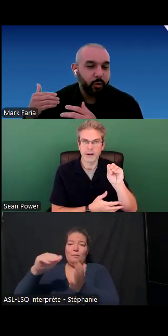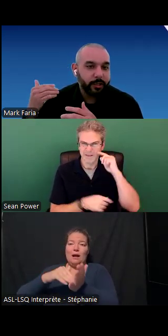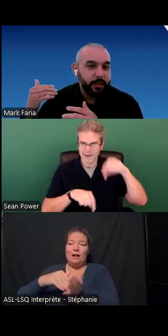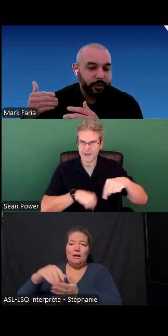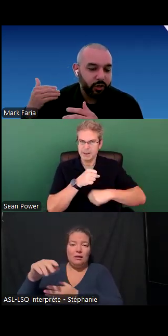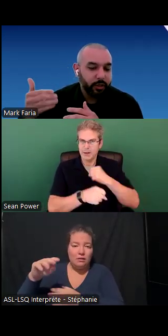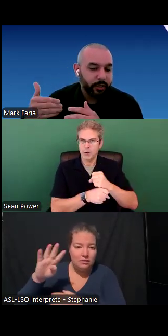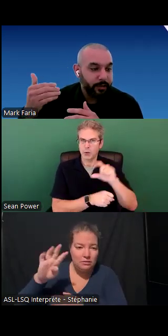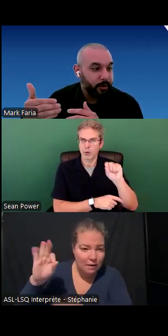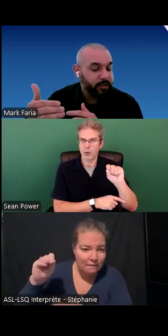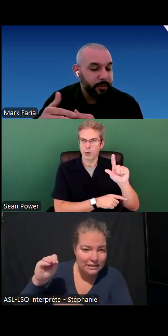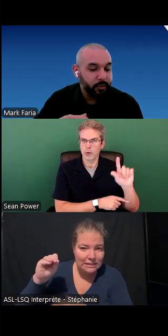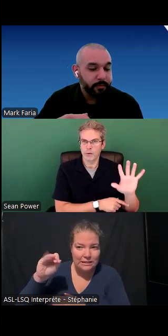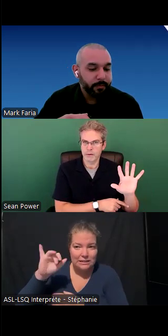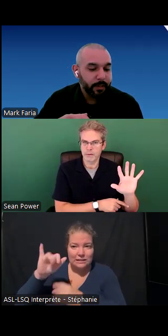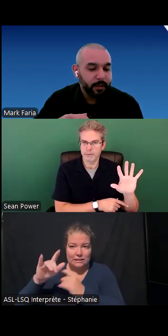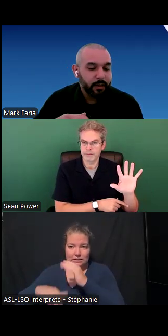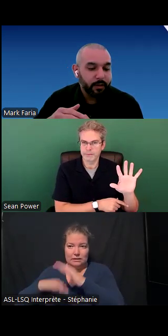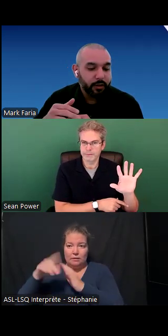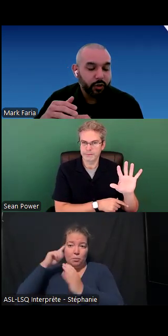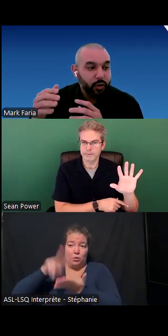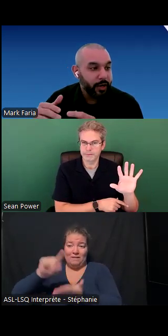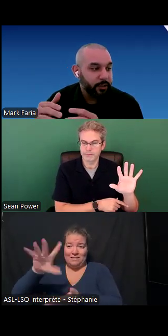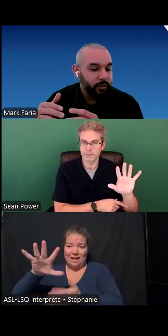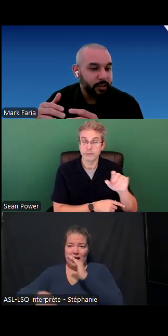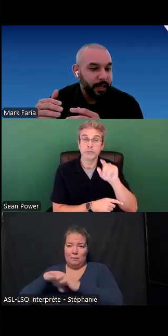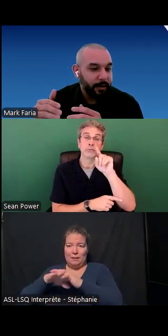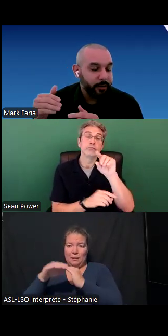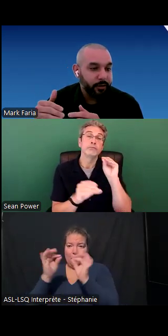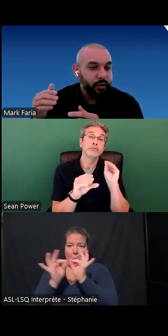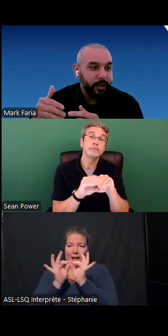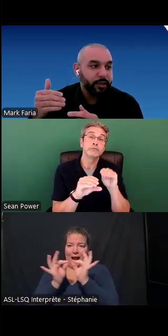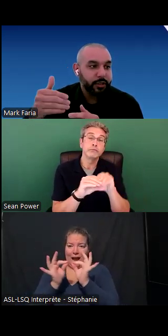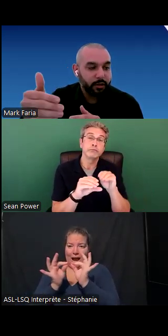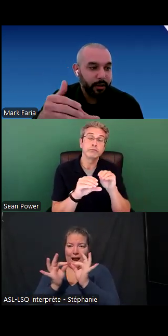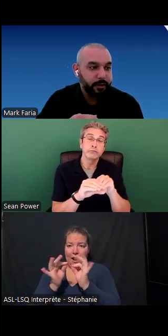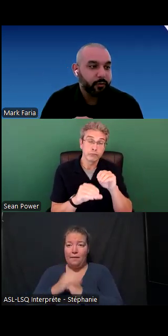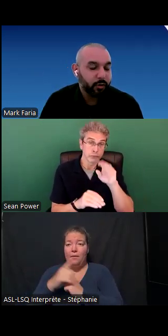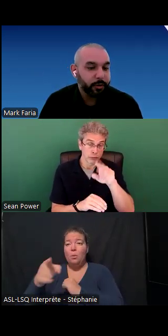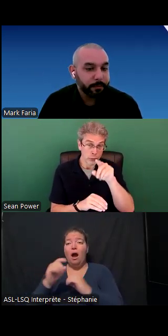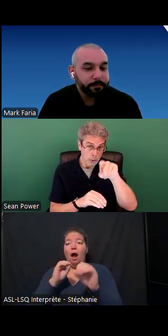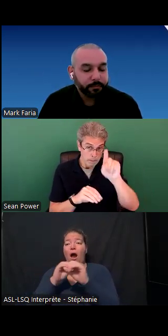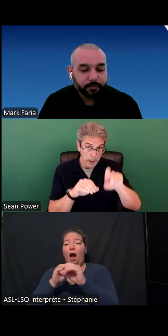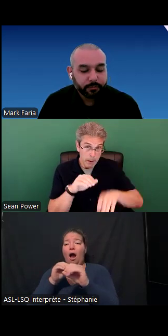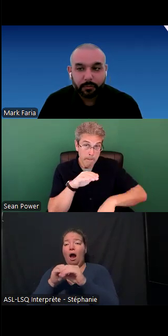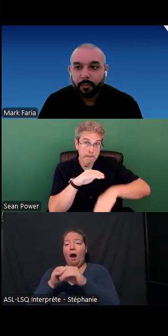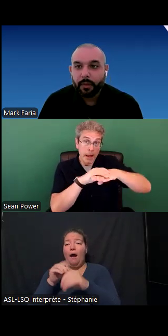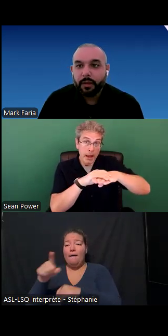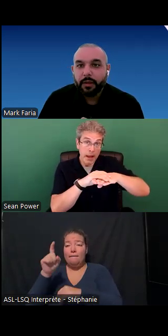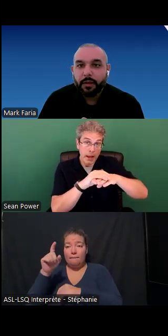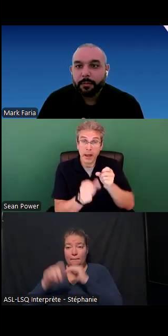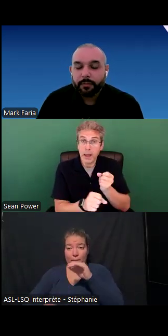as you're working, you're accumulating that RSP room, you don't have to use it every year. You can actually carry it forward.